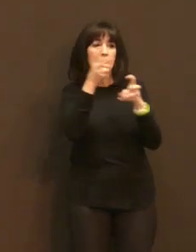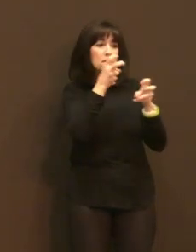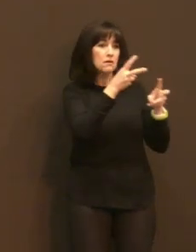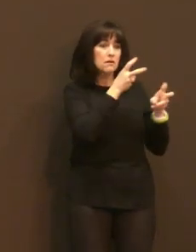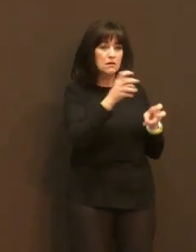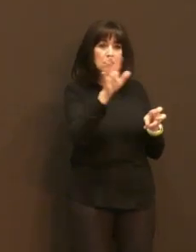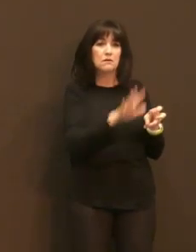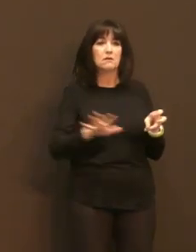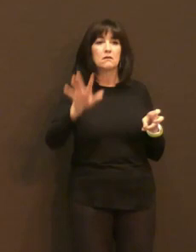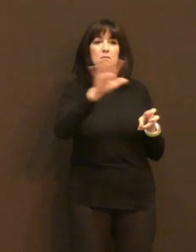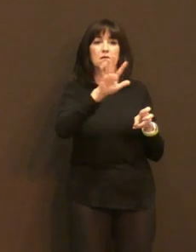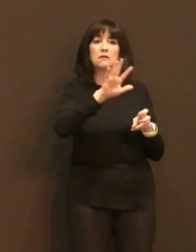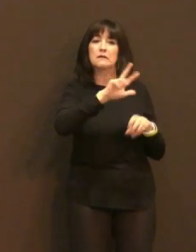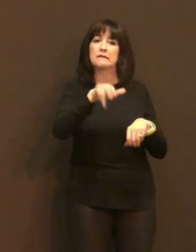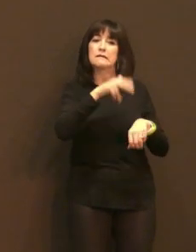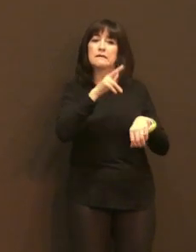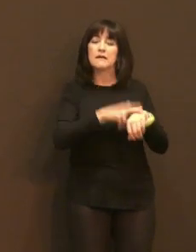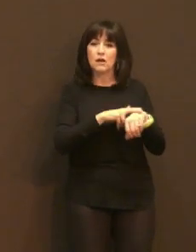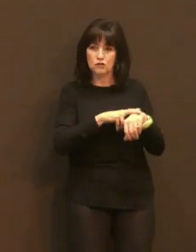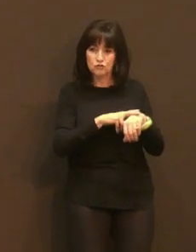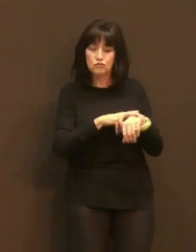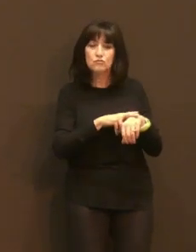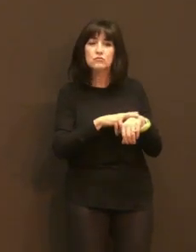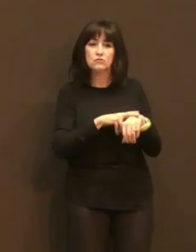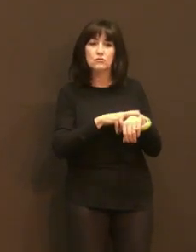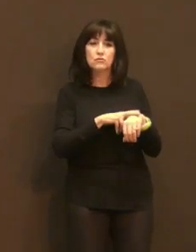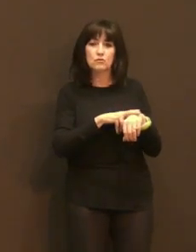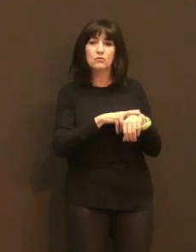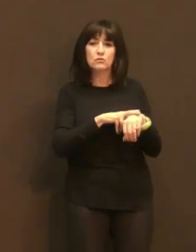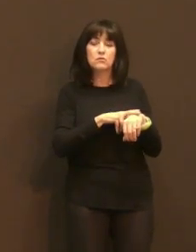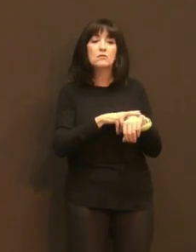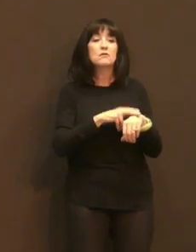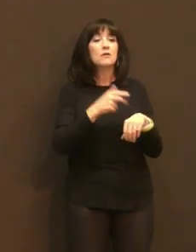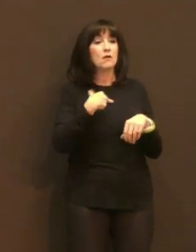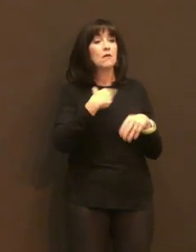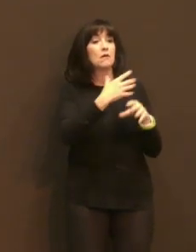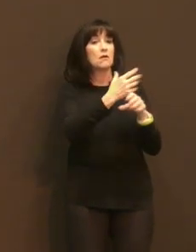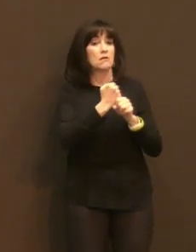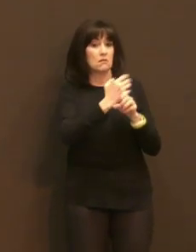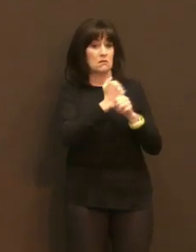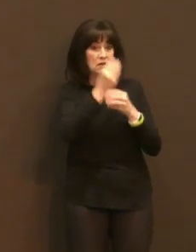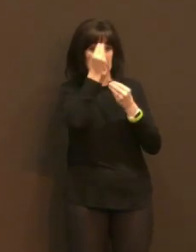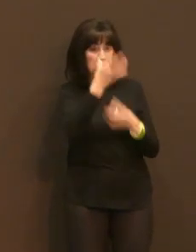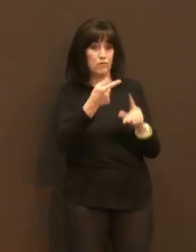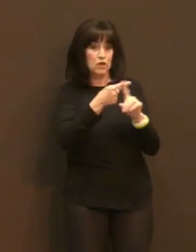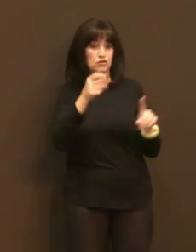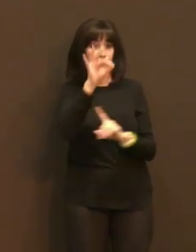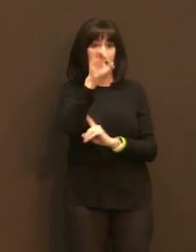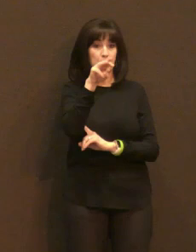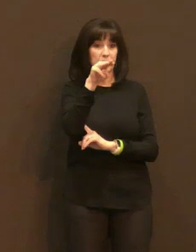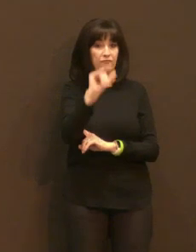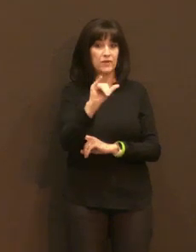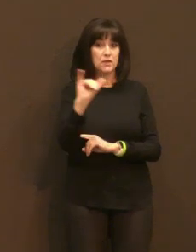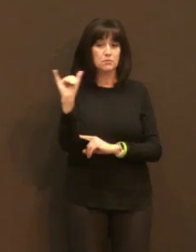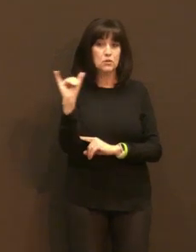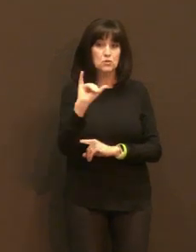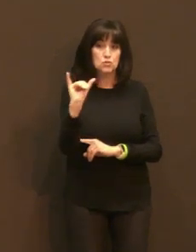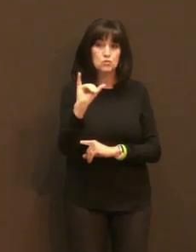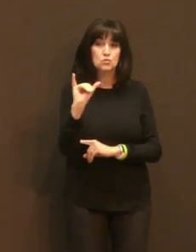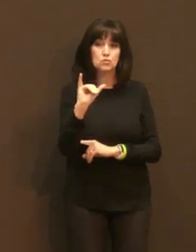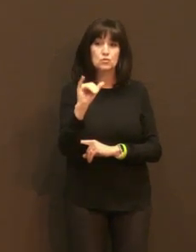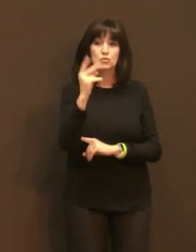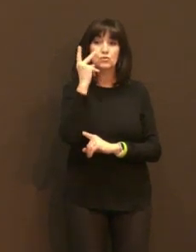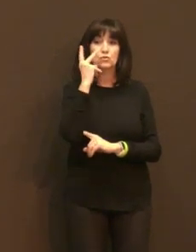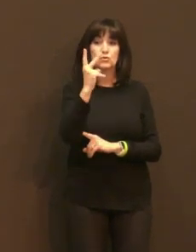academic information that we got from FEMA. The line below that's a little red